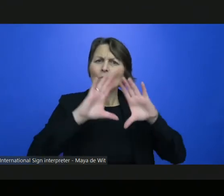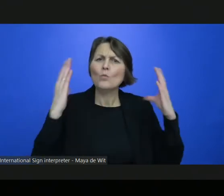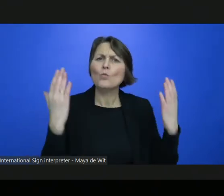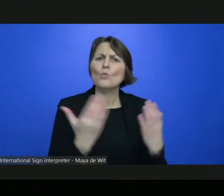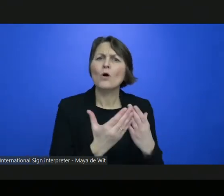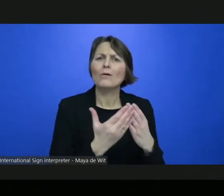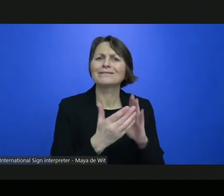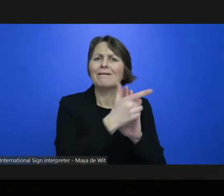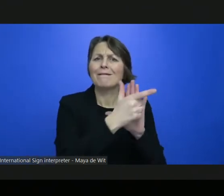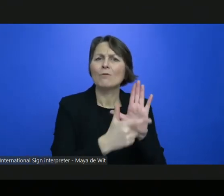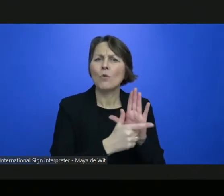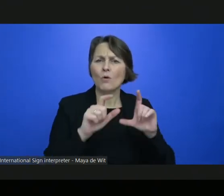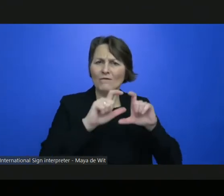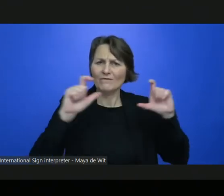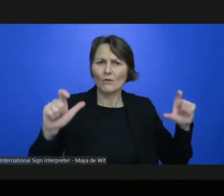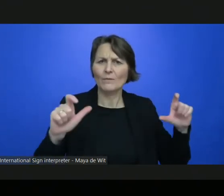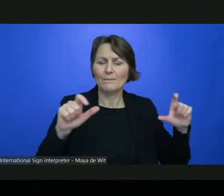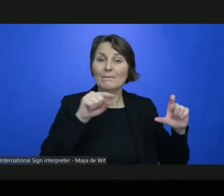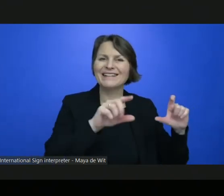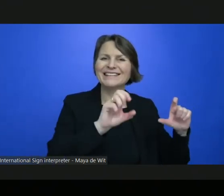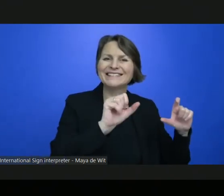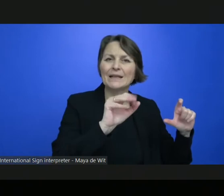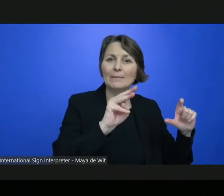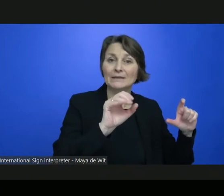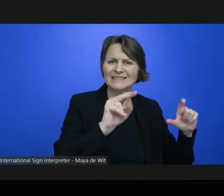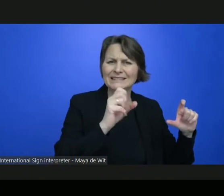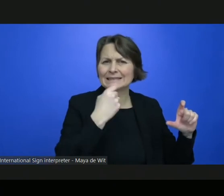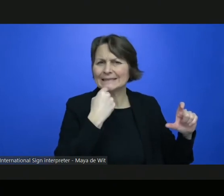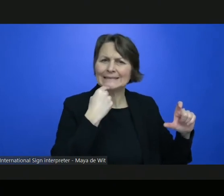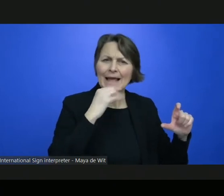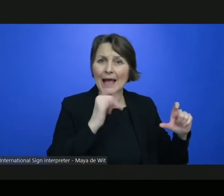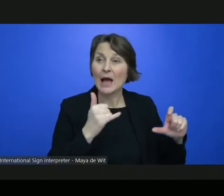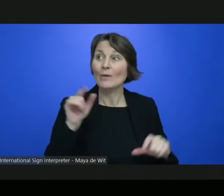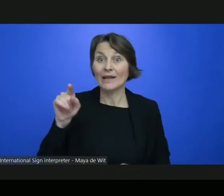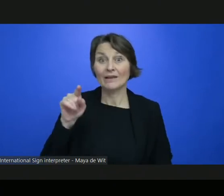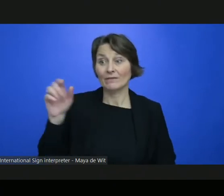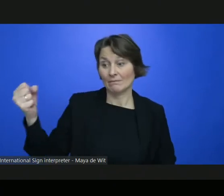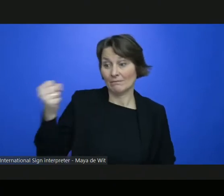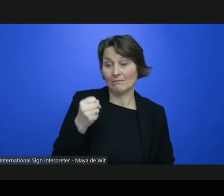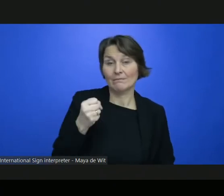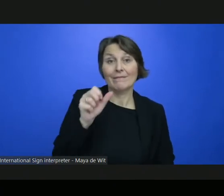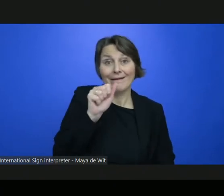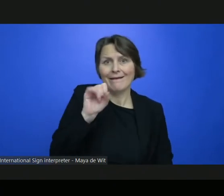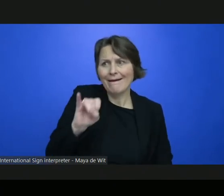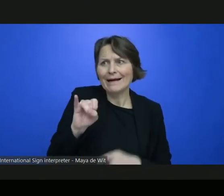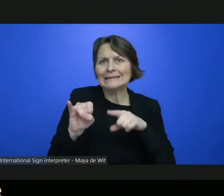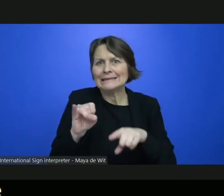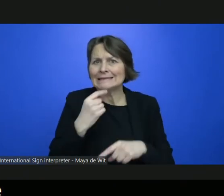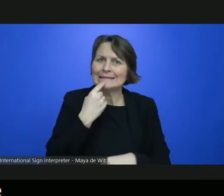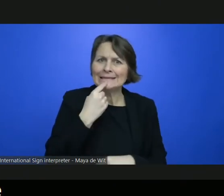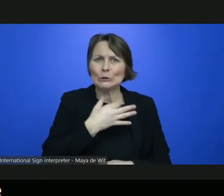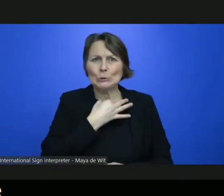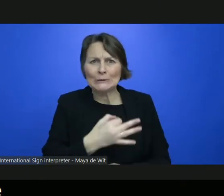HR needs if they are to minimize the risks here. So in effect, this is buyer beware territory, because if the